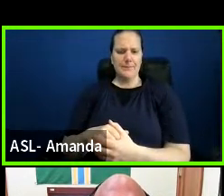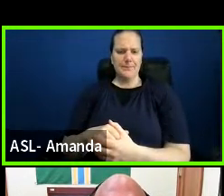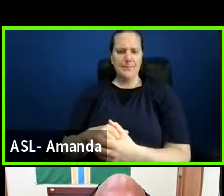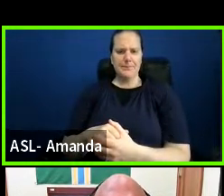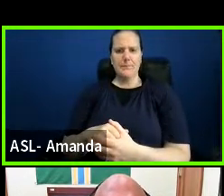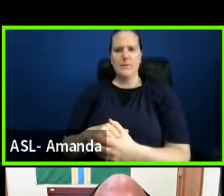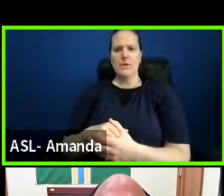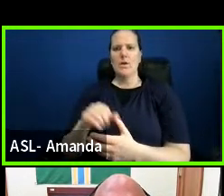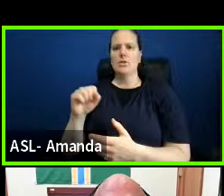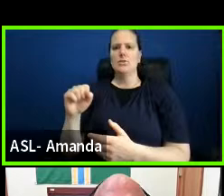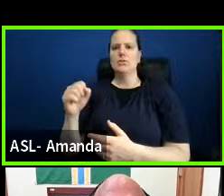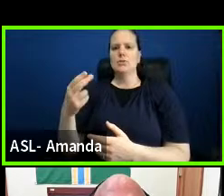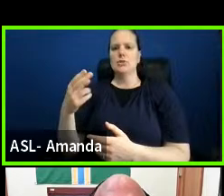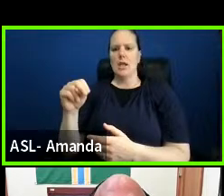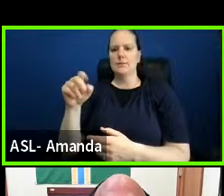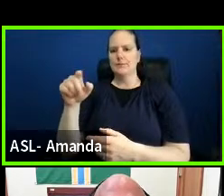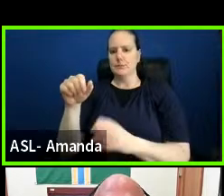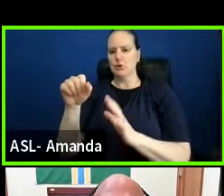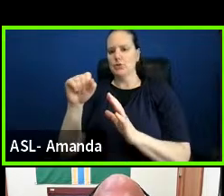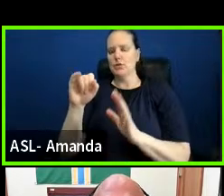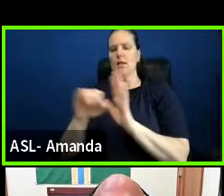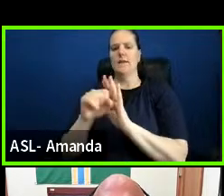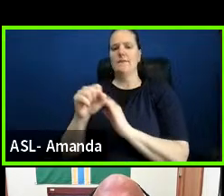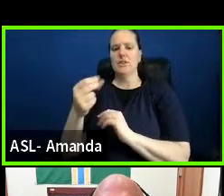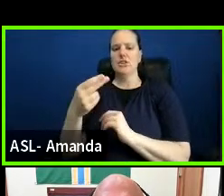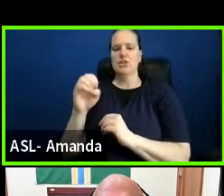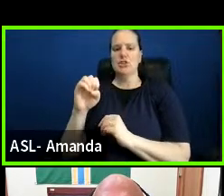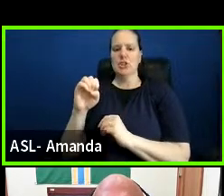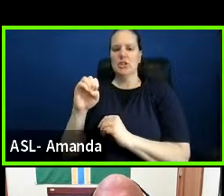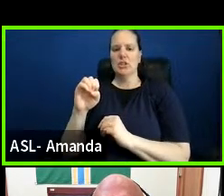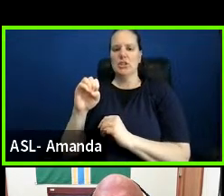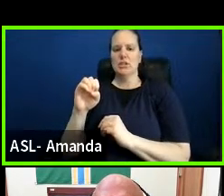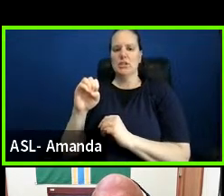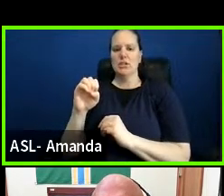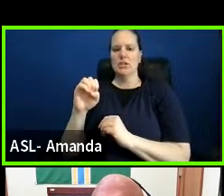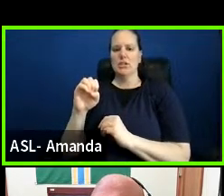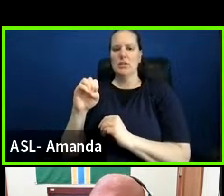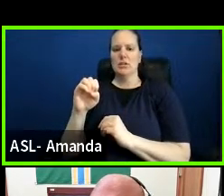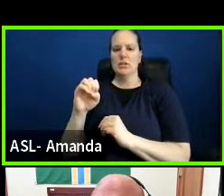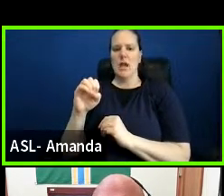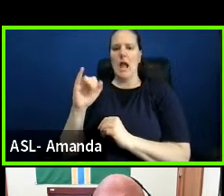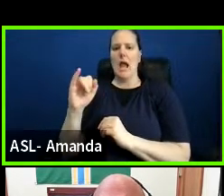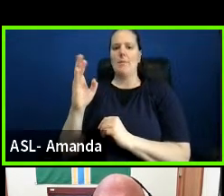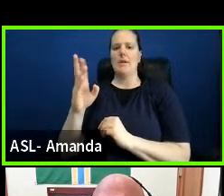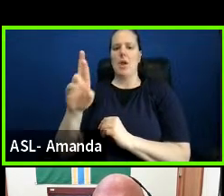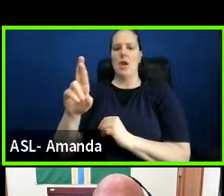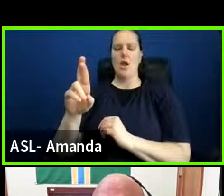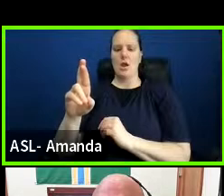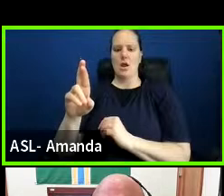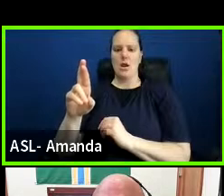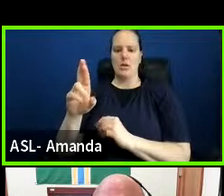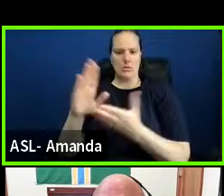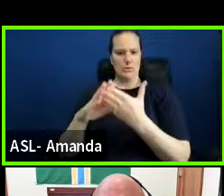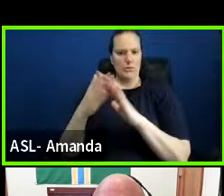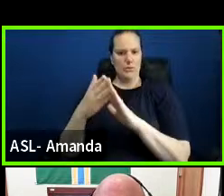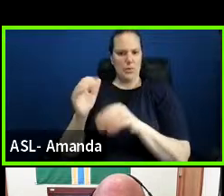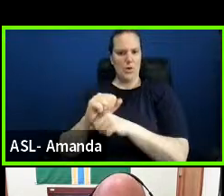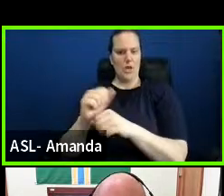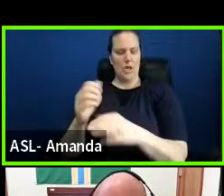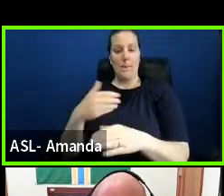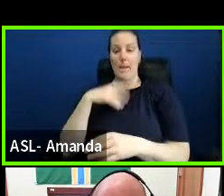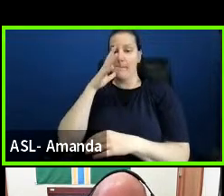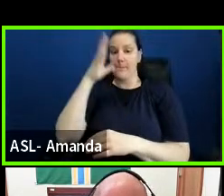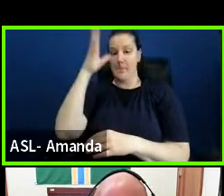Shannon Singleton, my pronouns are she and her. I'm leading the community benefits work here at IBR. My parents actually had